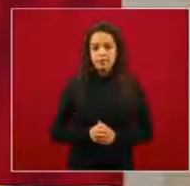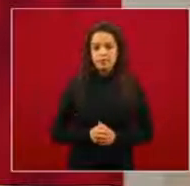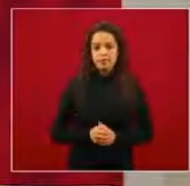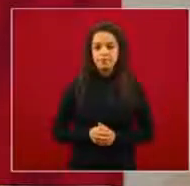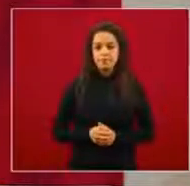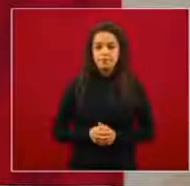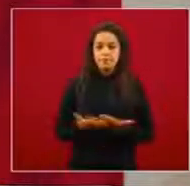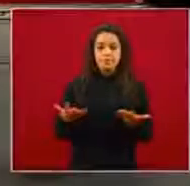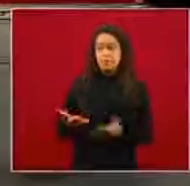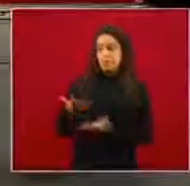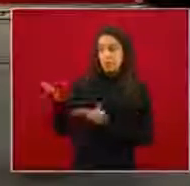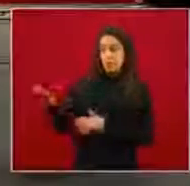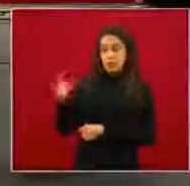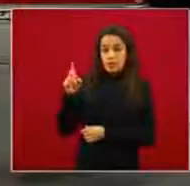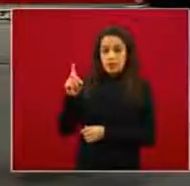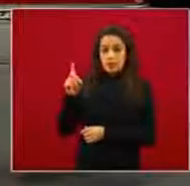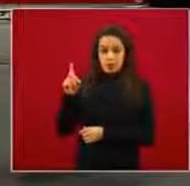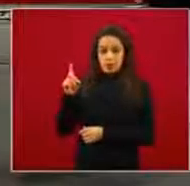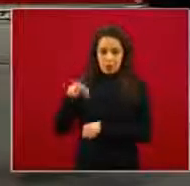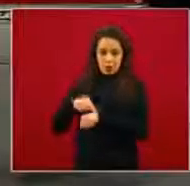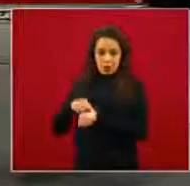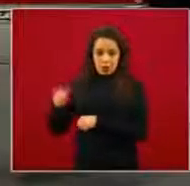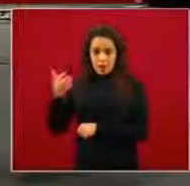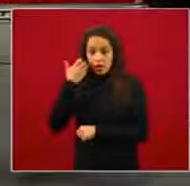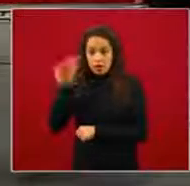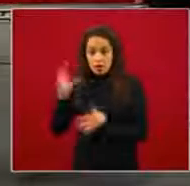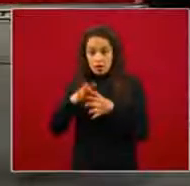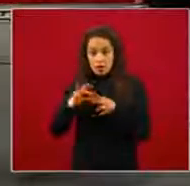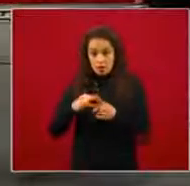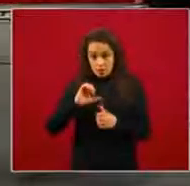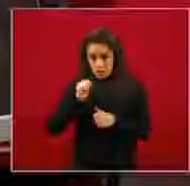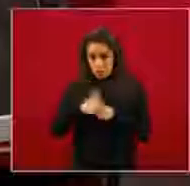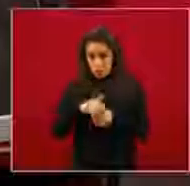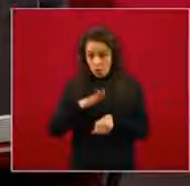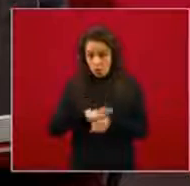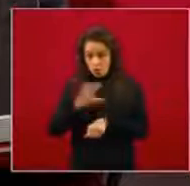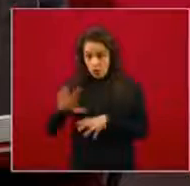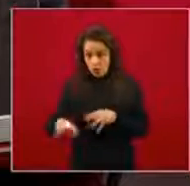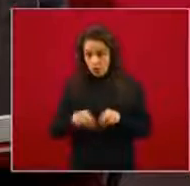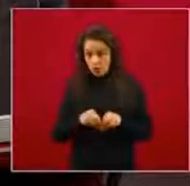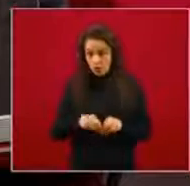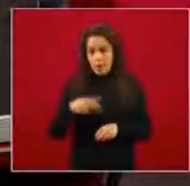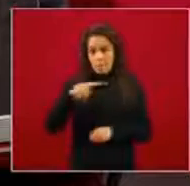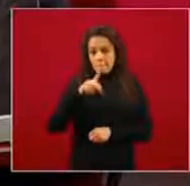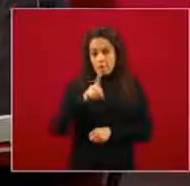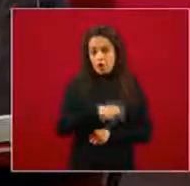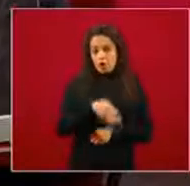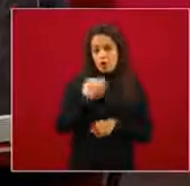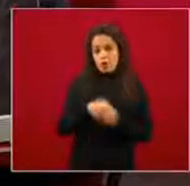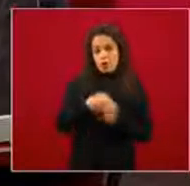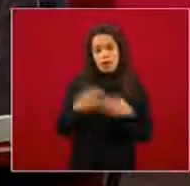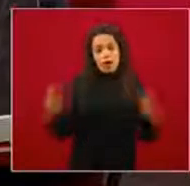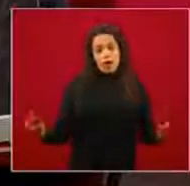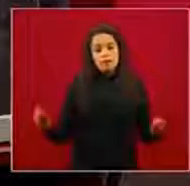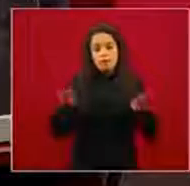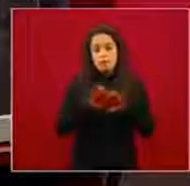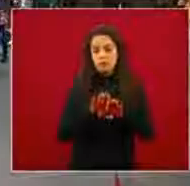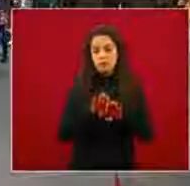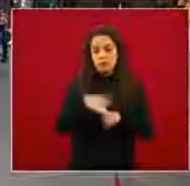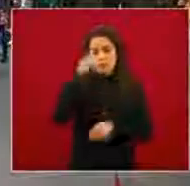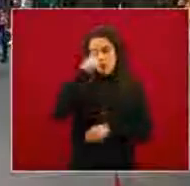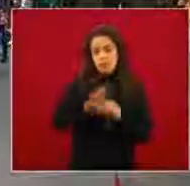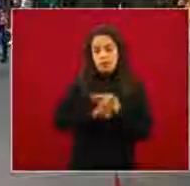know if Dr. Gattel wants to mention something about it, but it would be a temporary closing to ensure there's no